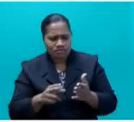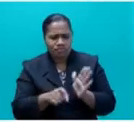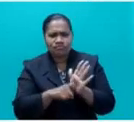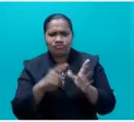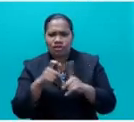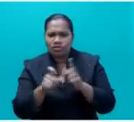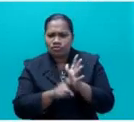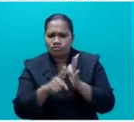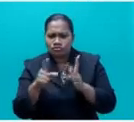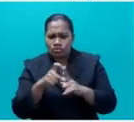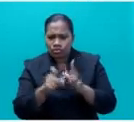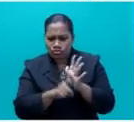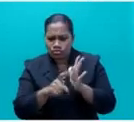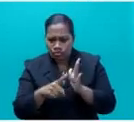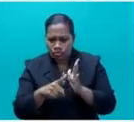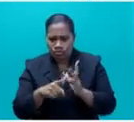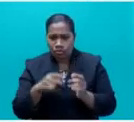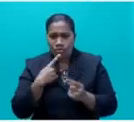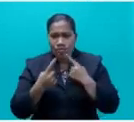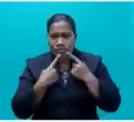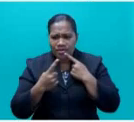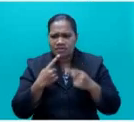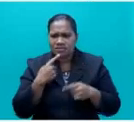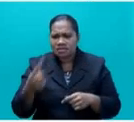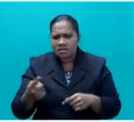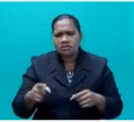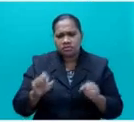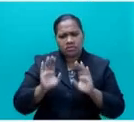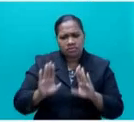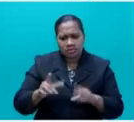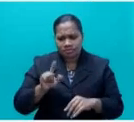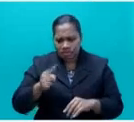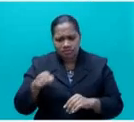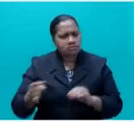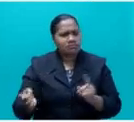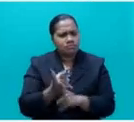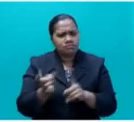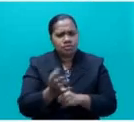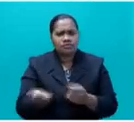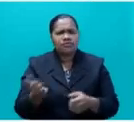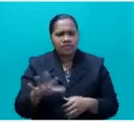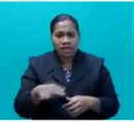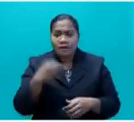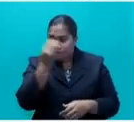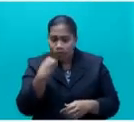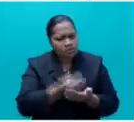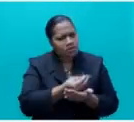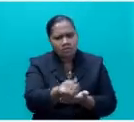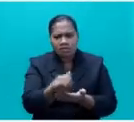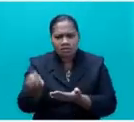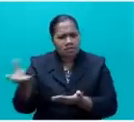wait. Food is more important. But she should know, as has been published, Mr. Speaker, sir, that food is being distributed,